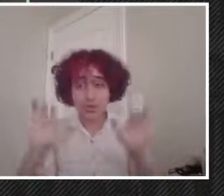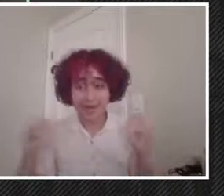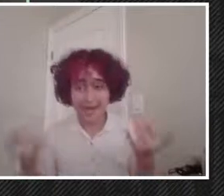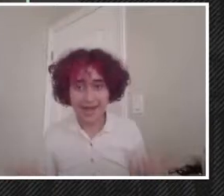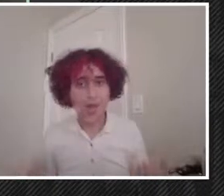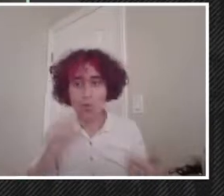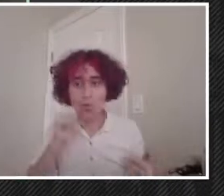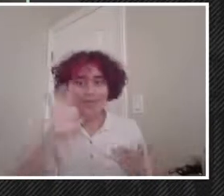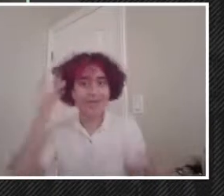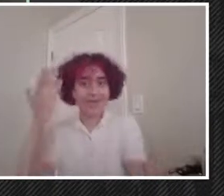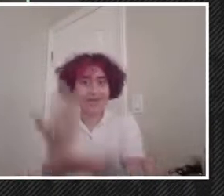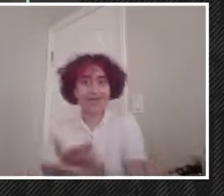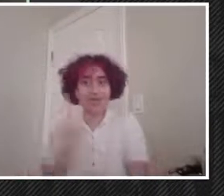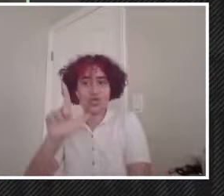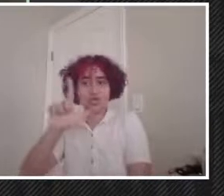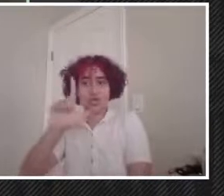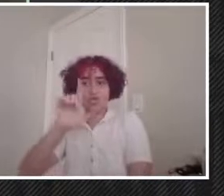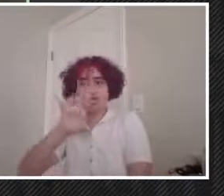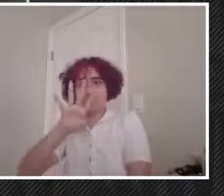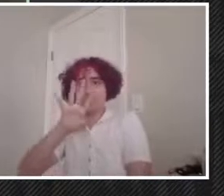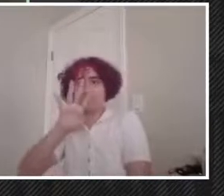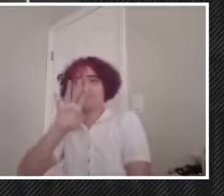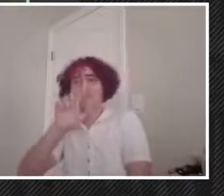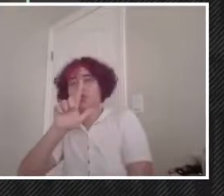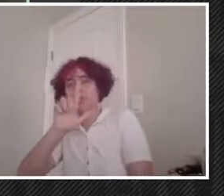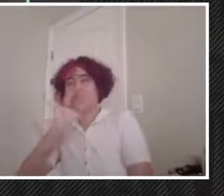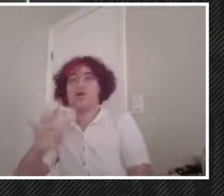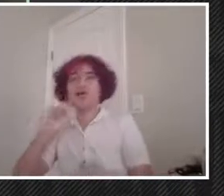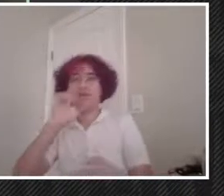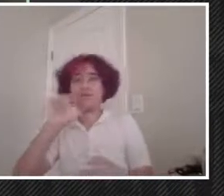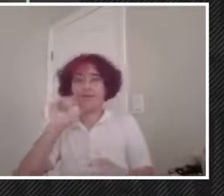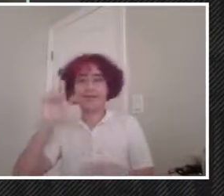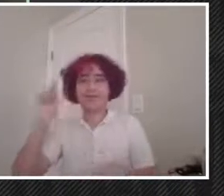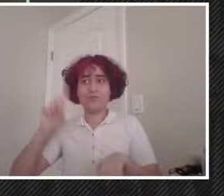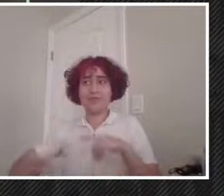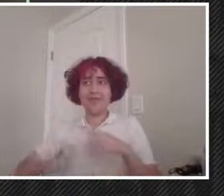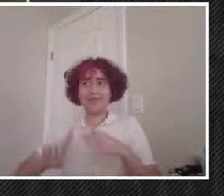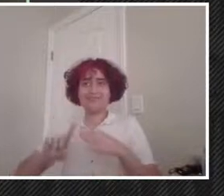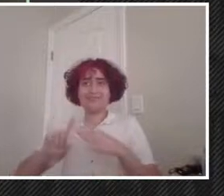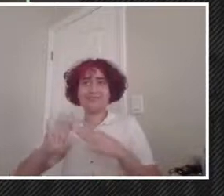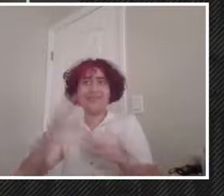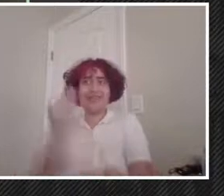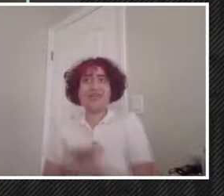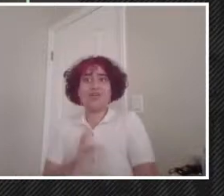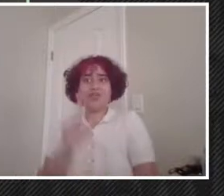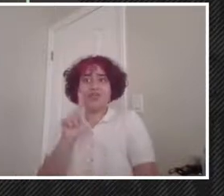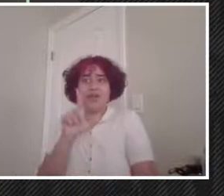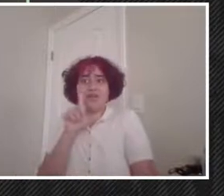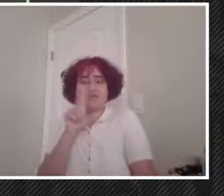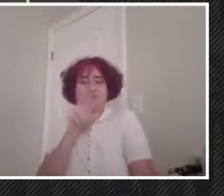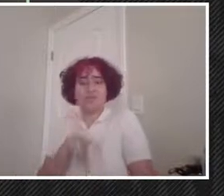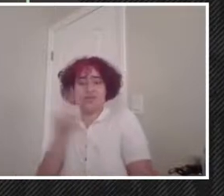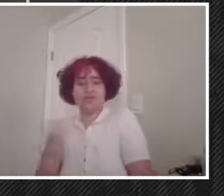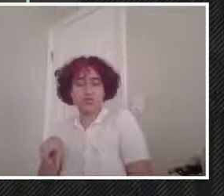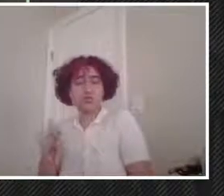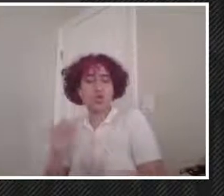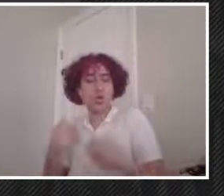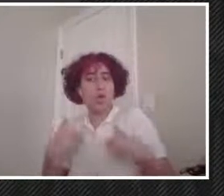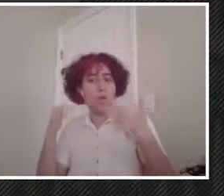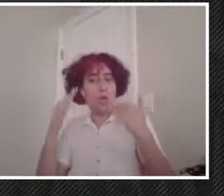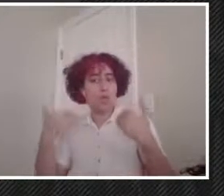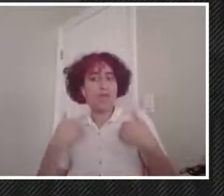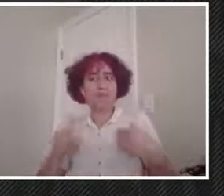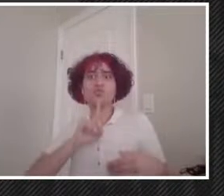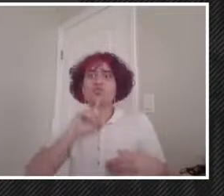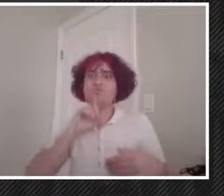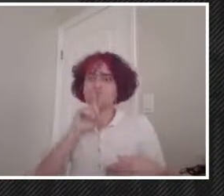there in 2022. So I just hope that we really start having those real conversations that will lead us into victory in 2024.